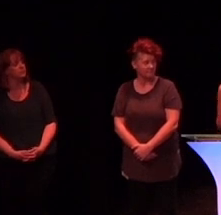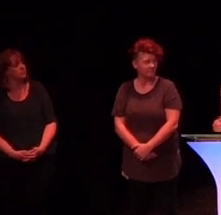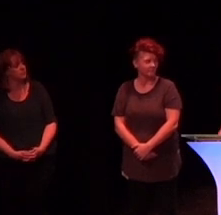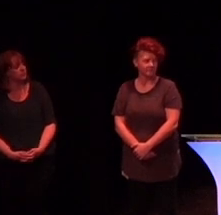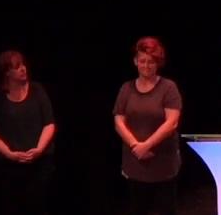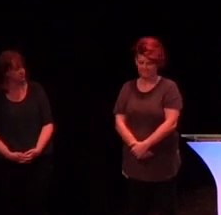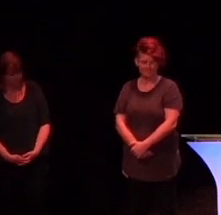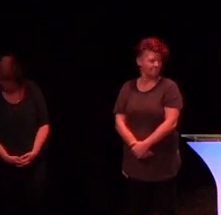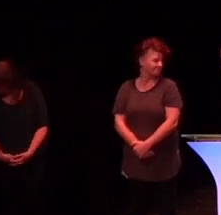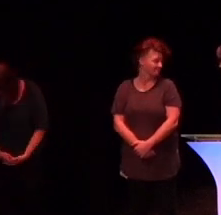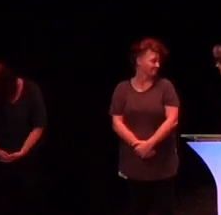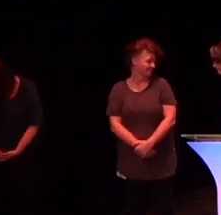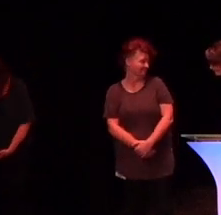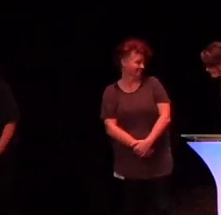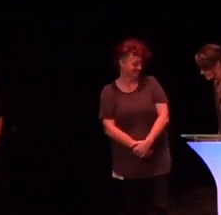Okay.